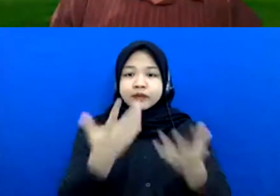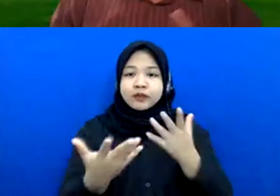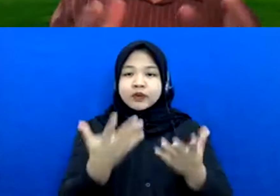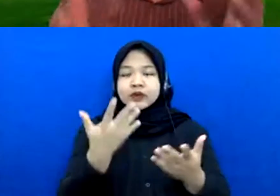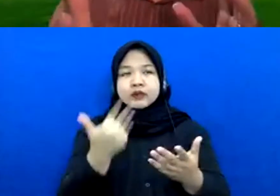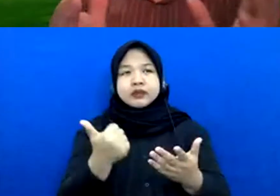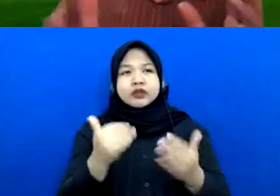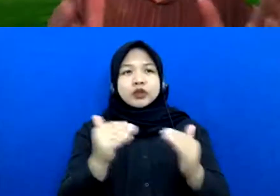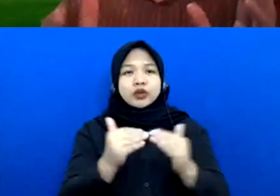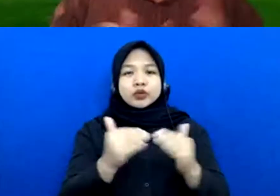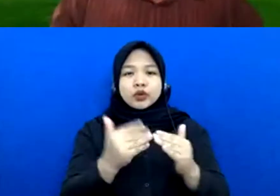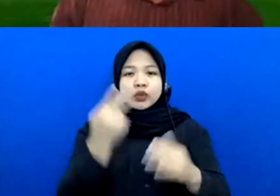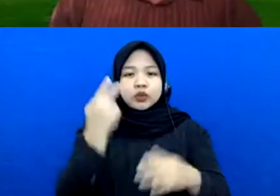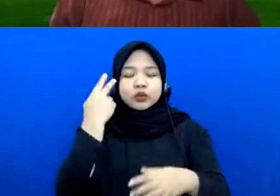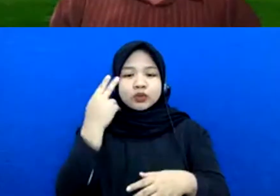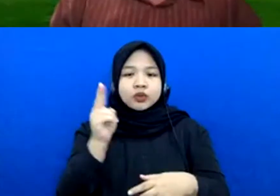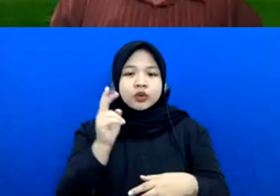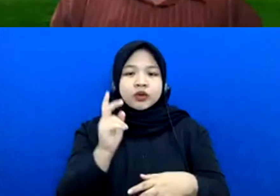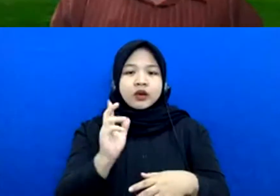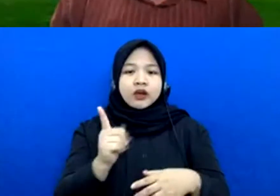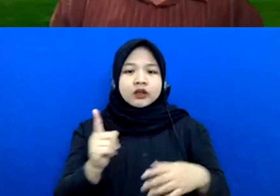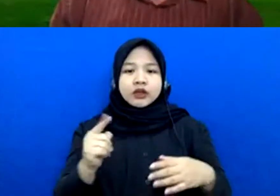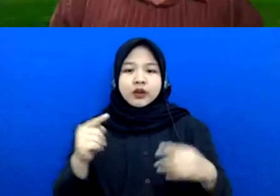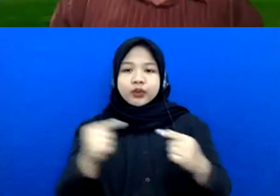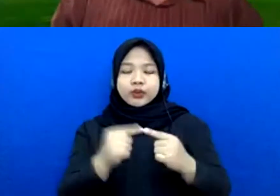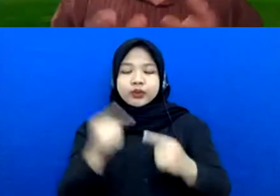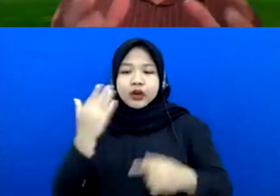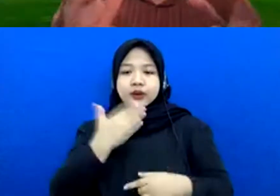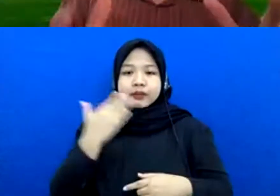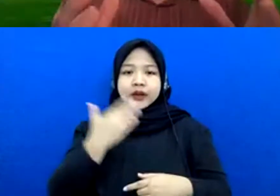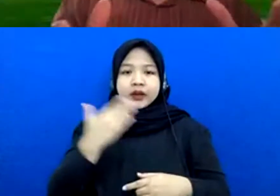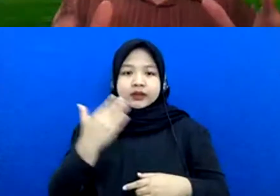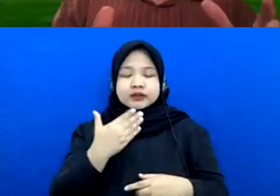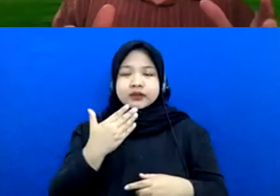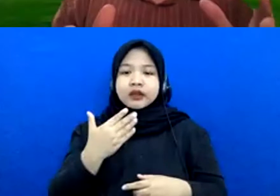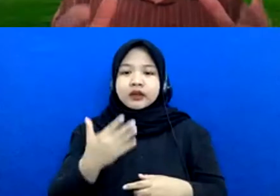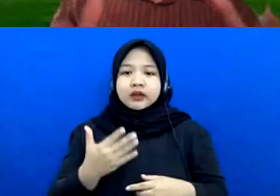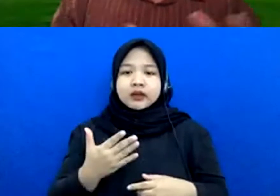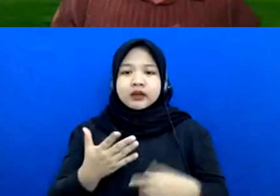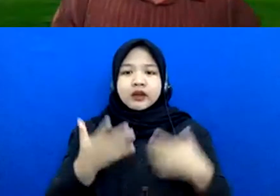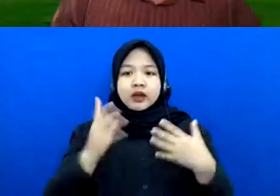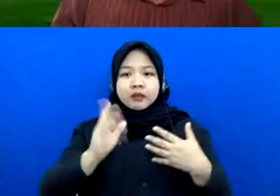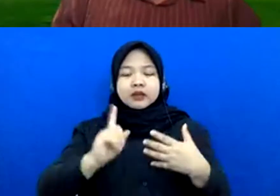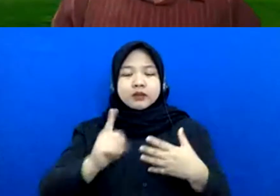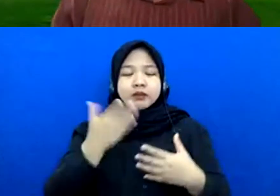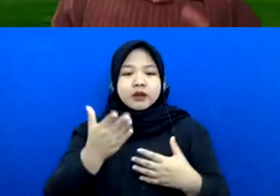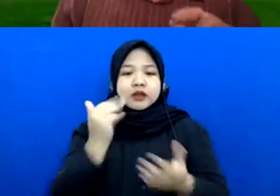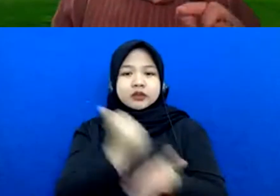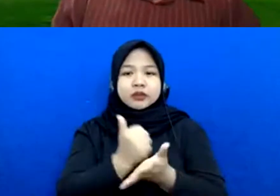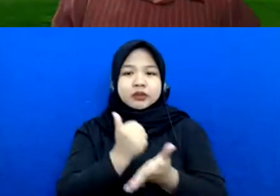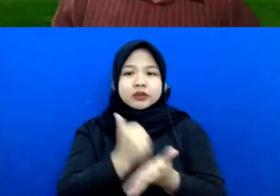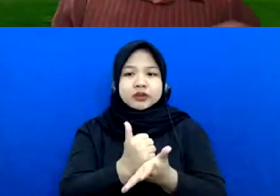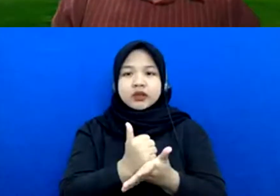get the language sorted out. What are you actually talking about? Because